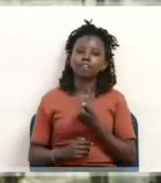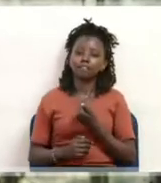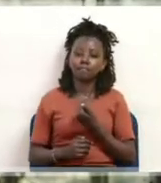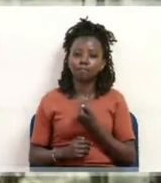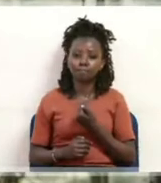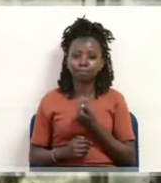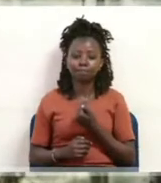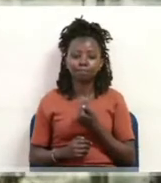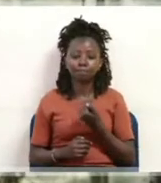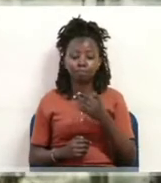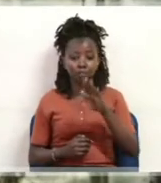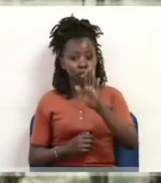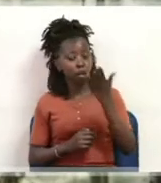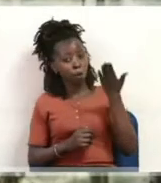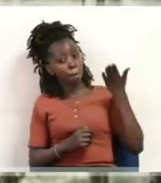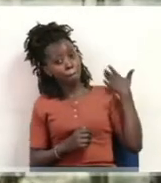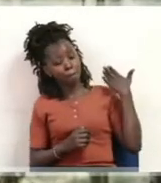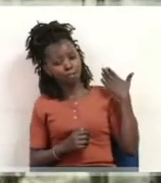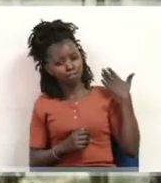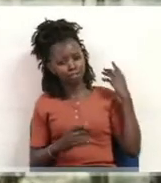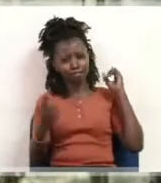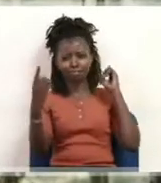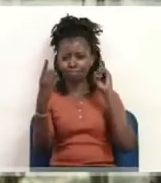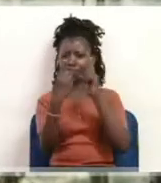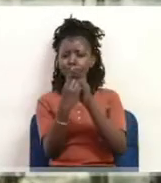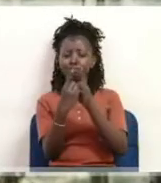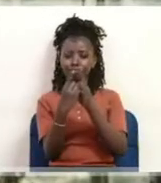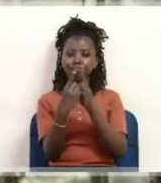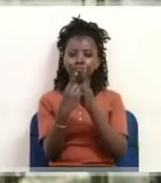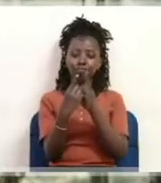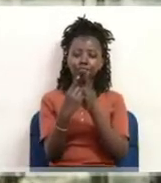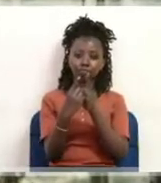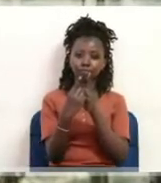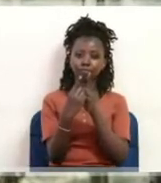Your past, deal with it.